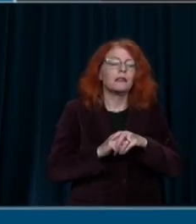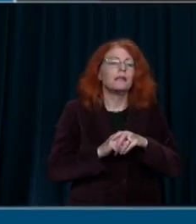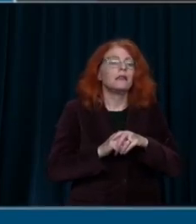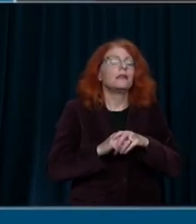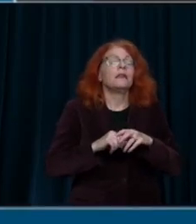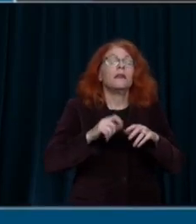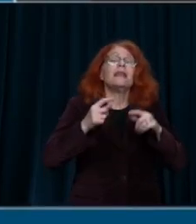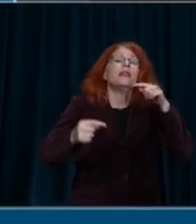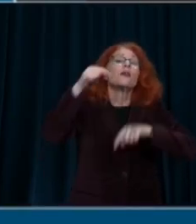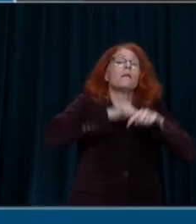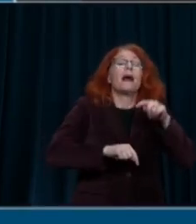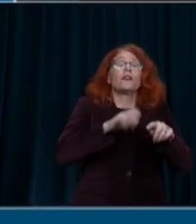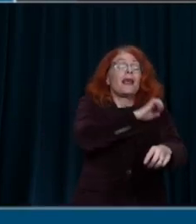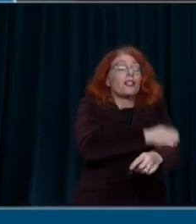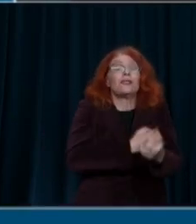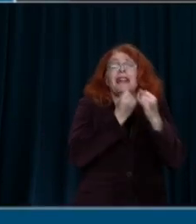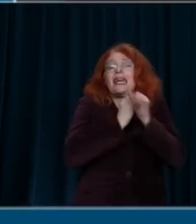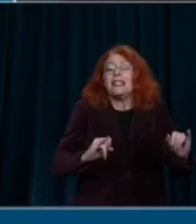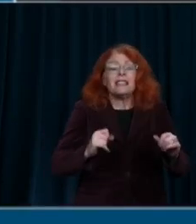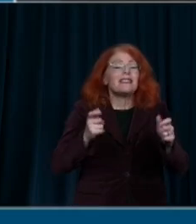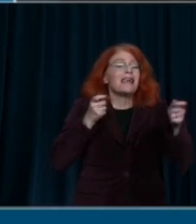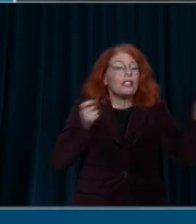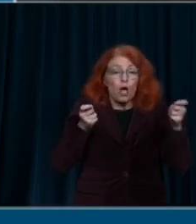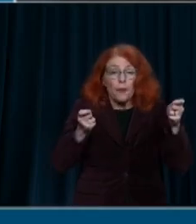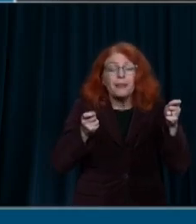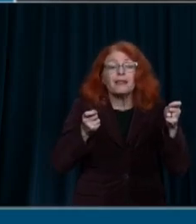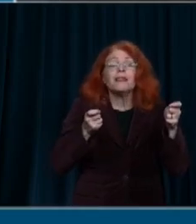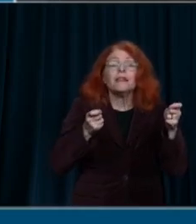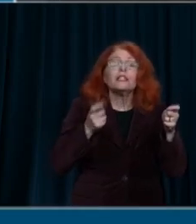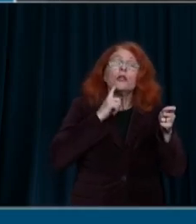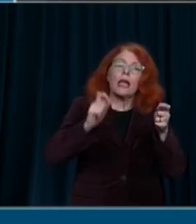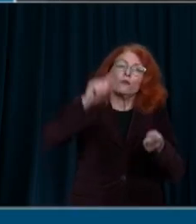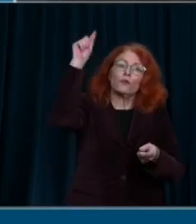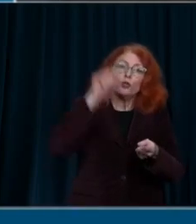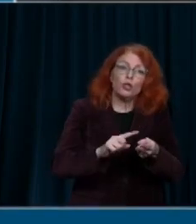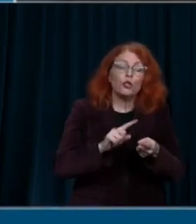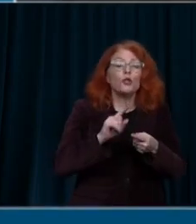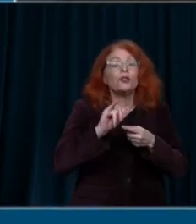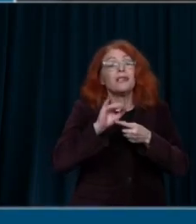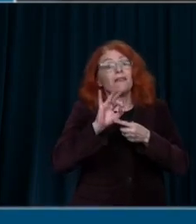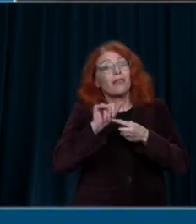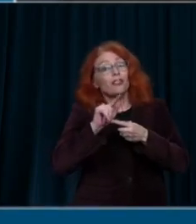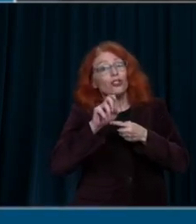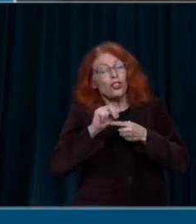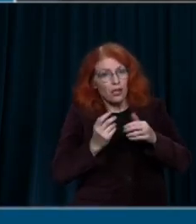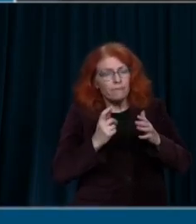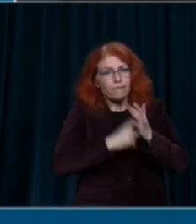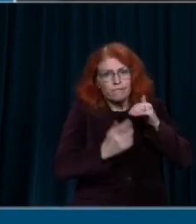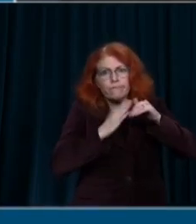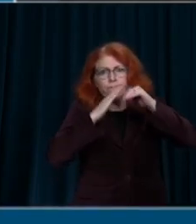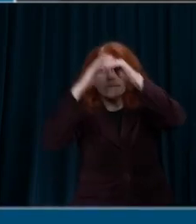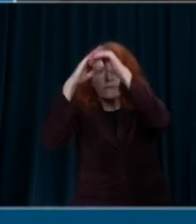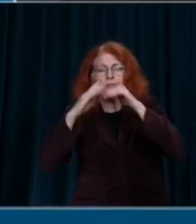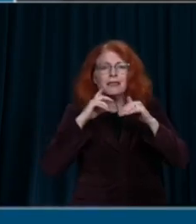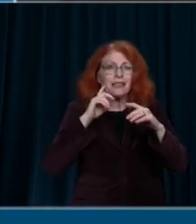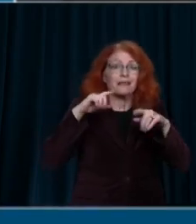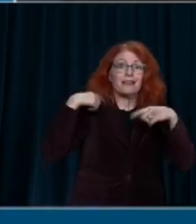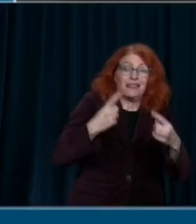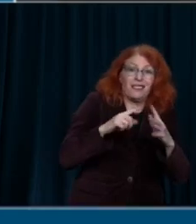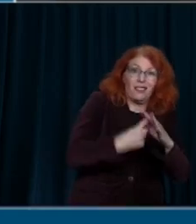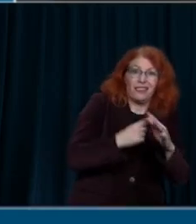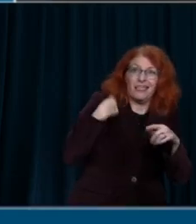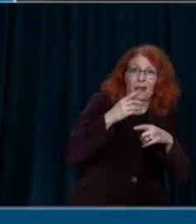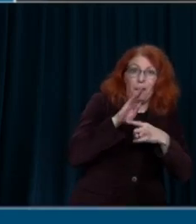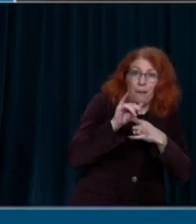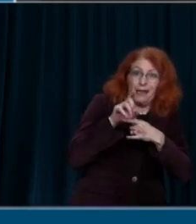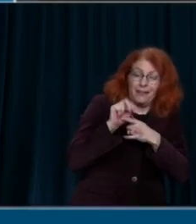get back to energy independence, energy dominance in this country so we can reduce inflation, which is up 20% since the start of the Biden administration. We have